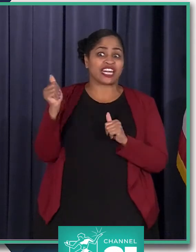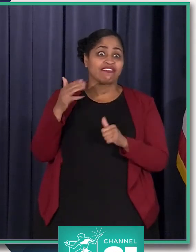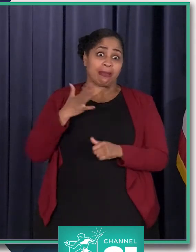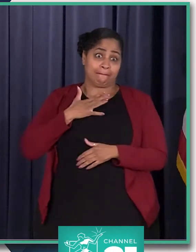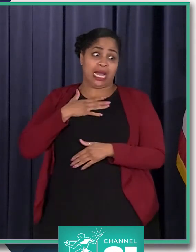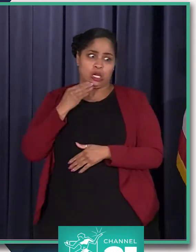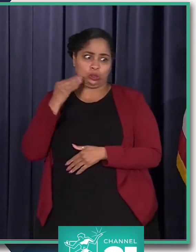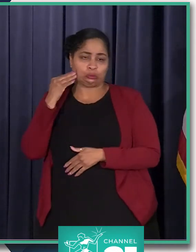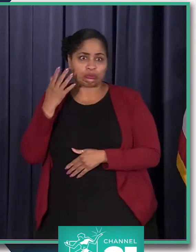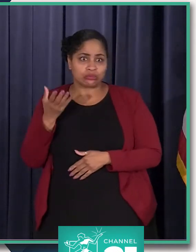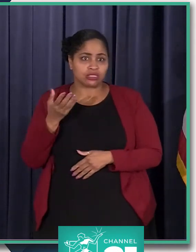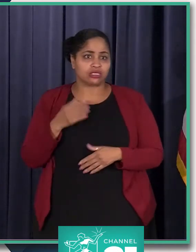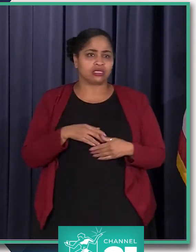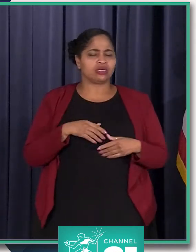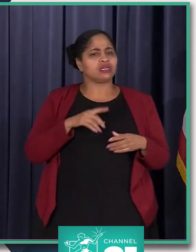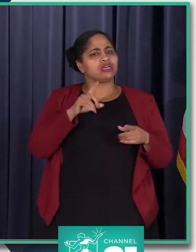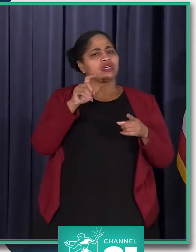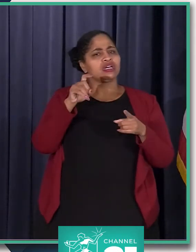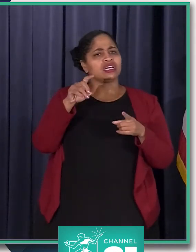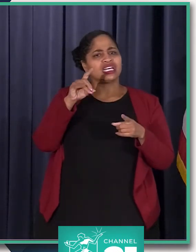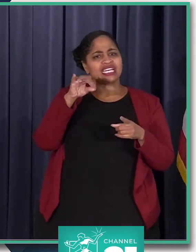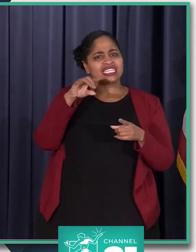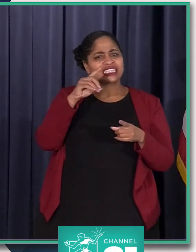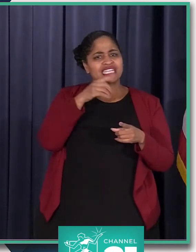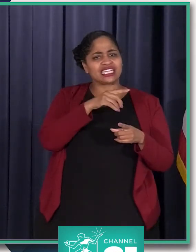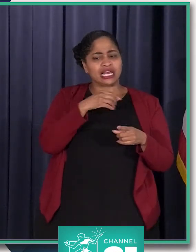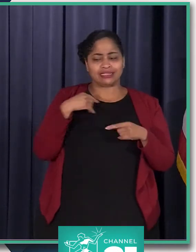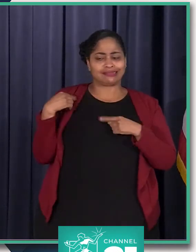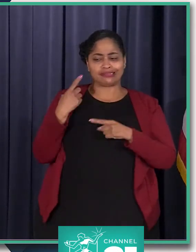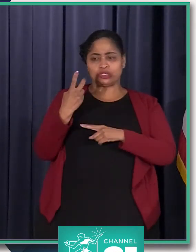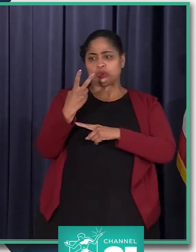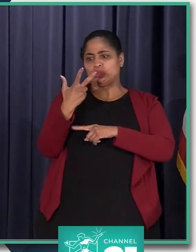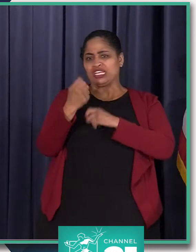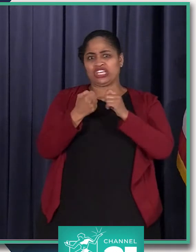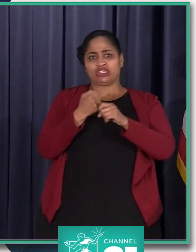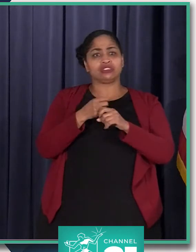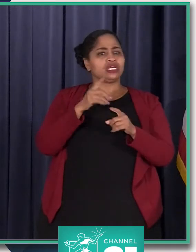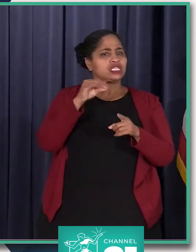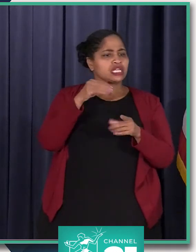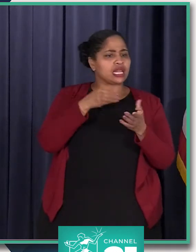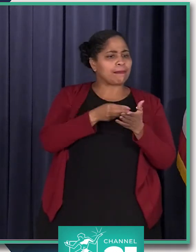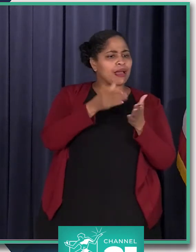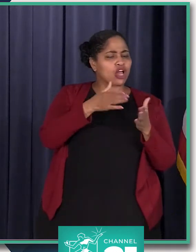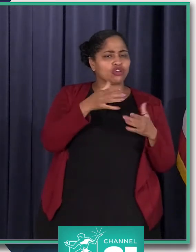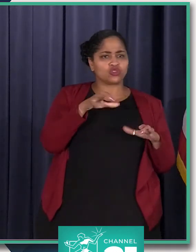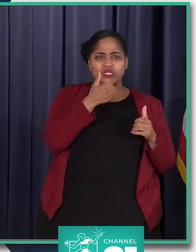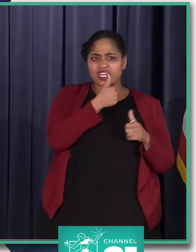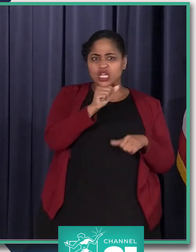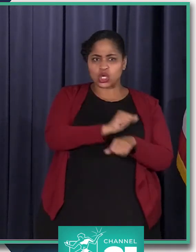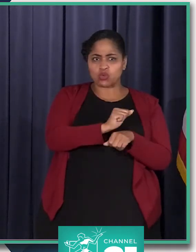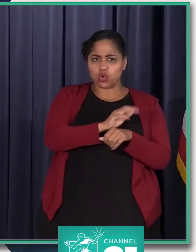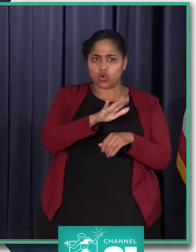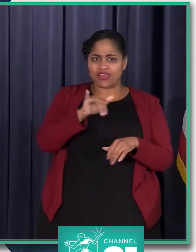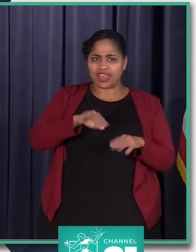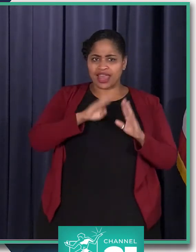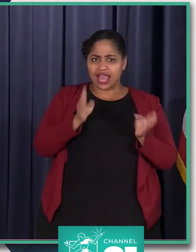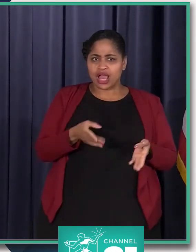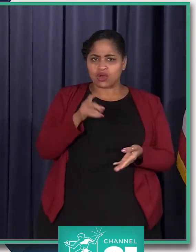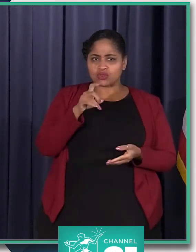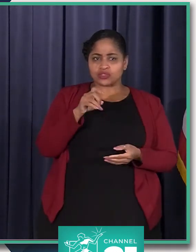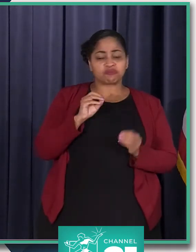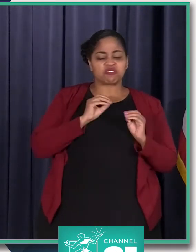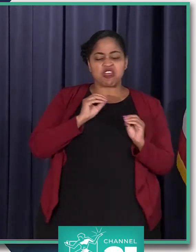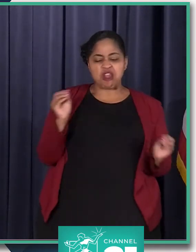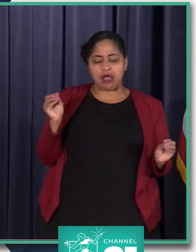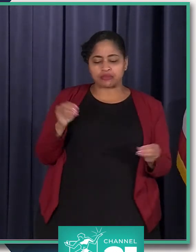my home. Did they do any This has been work going on on it? for about 2 or 3 years now. Did the buyer do any work on the house at all?